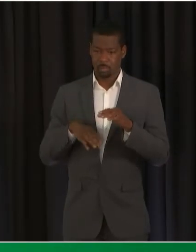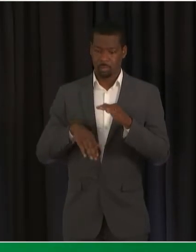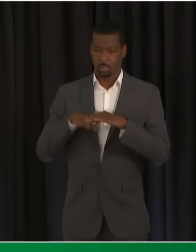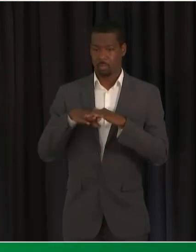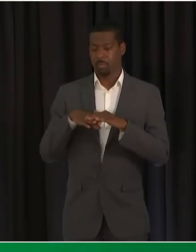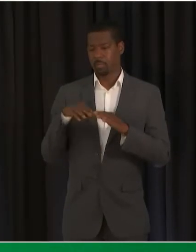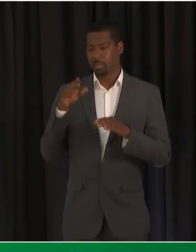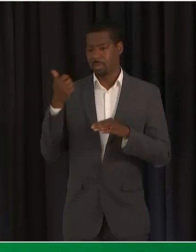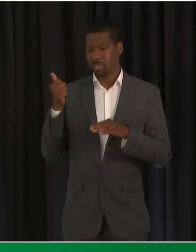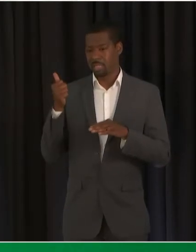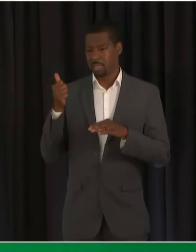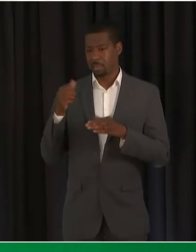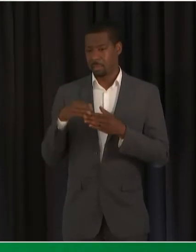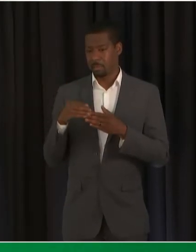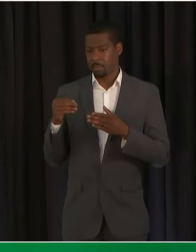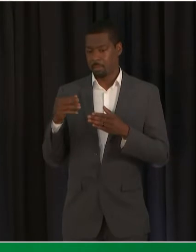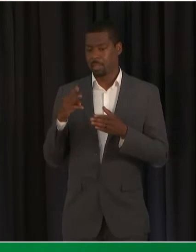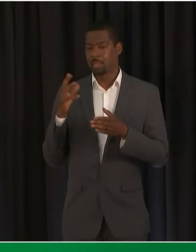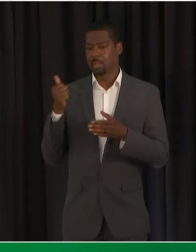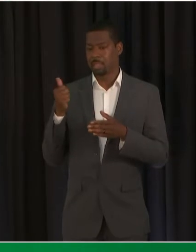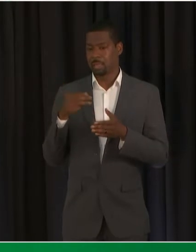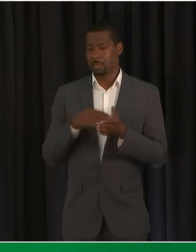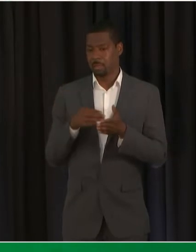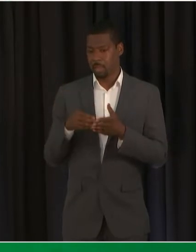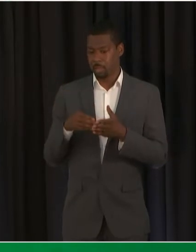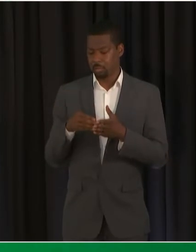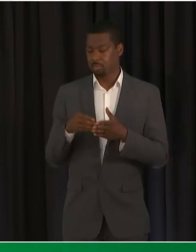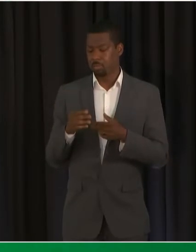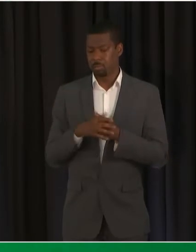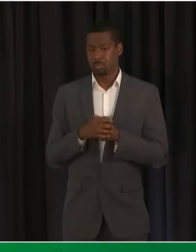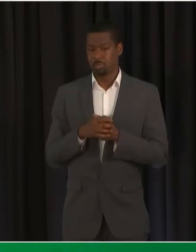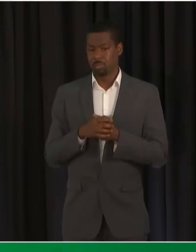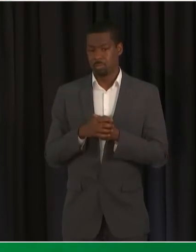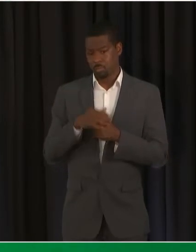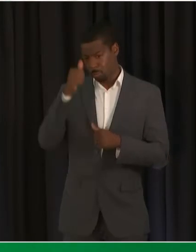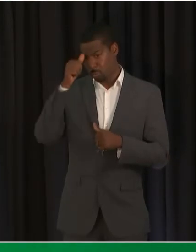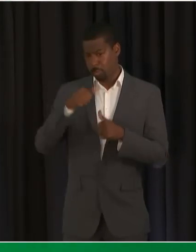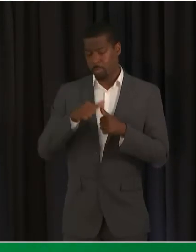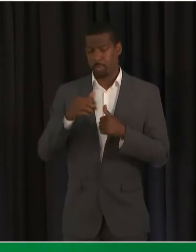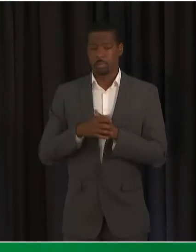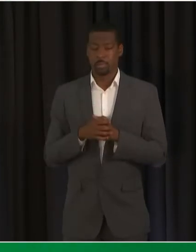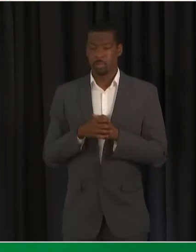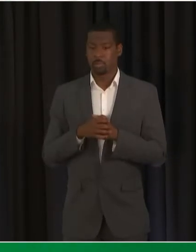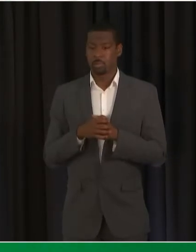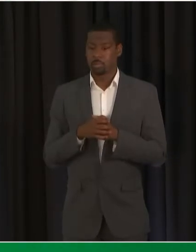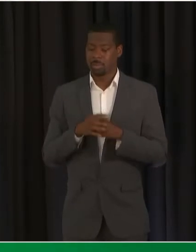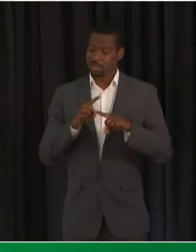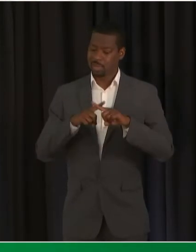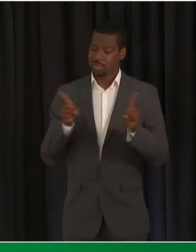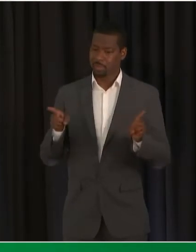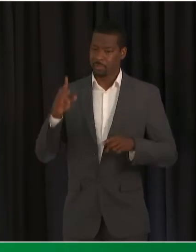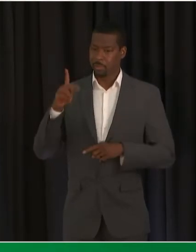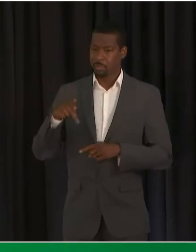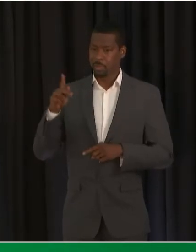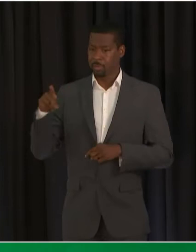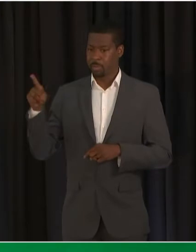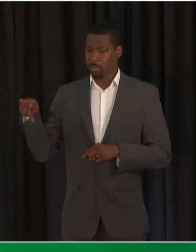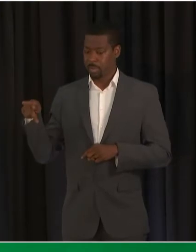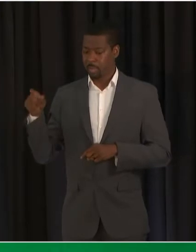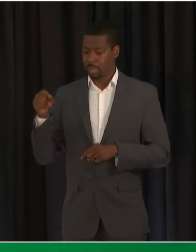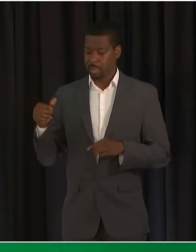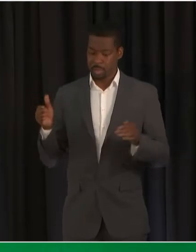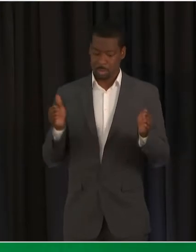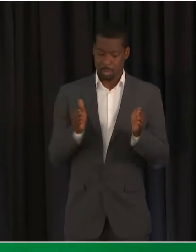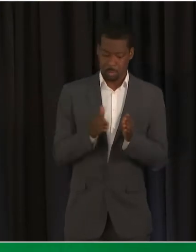of money, all right, for the applicant and any affiliated business. Now, keep this in mind. Unlike PPP, where you could get